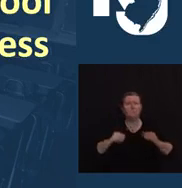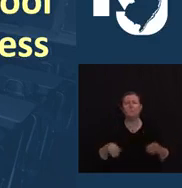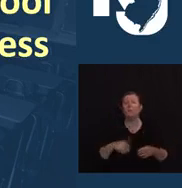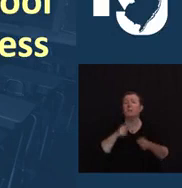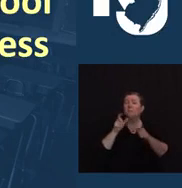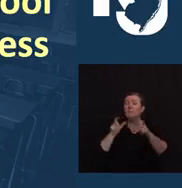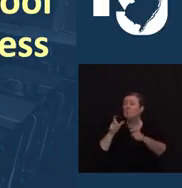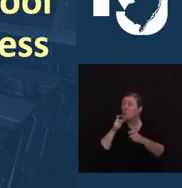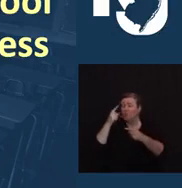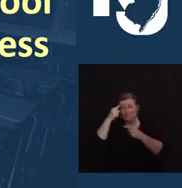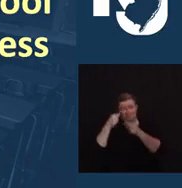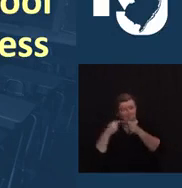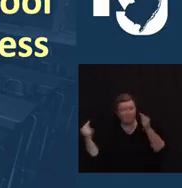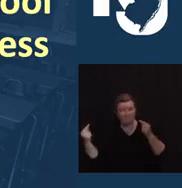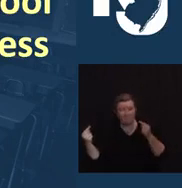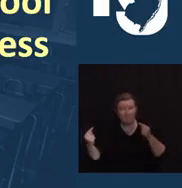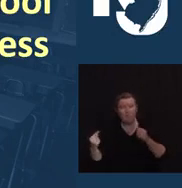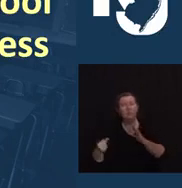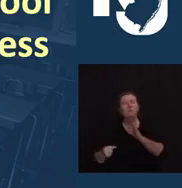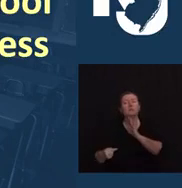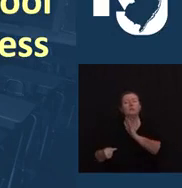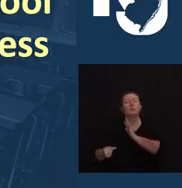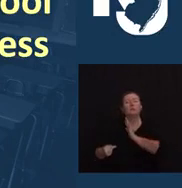is no time for